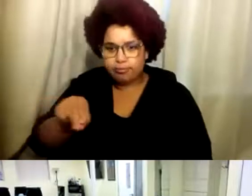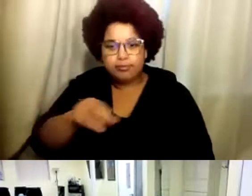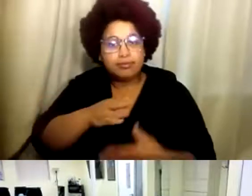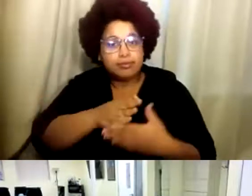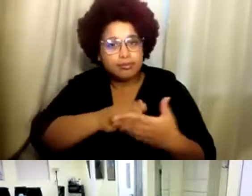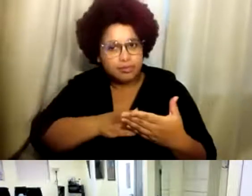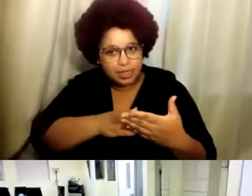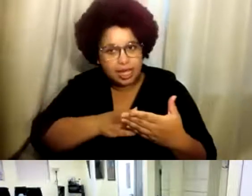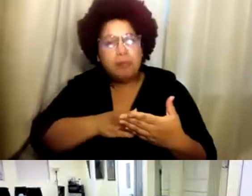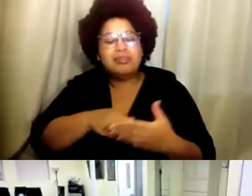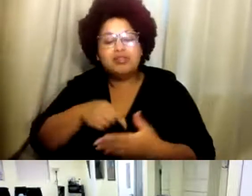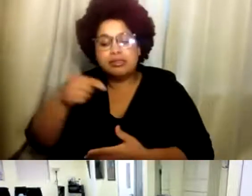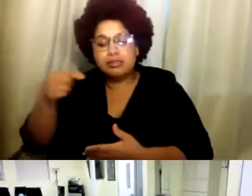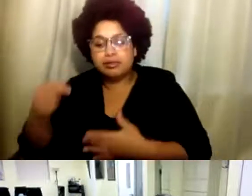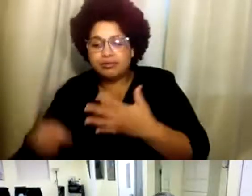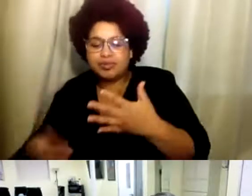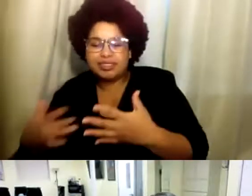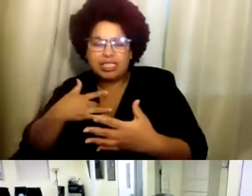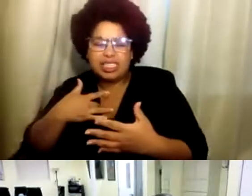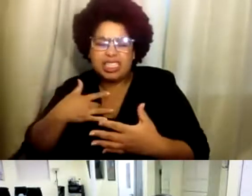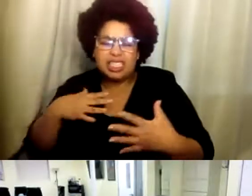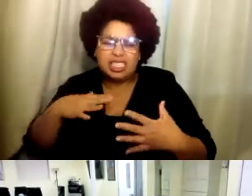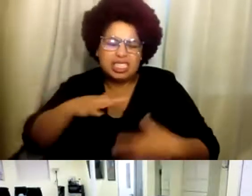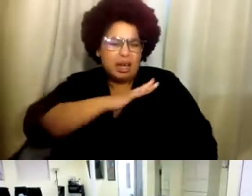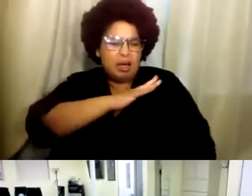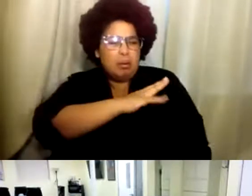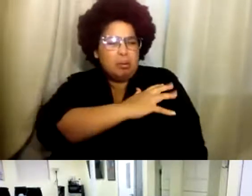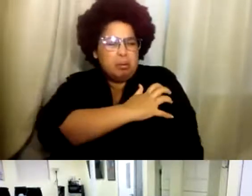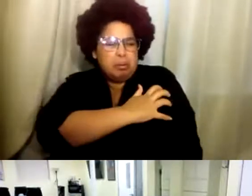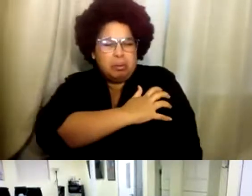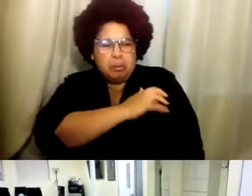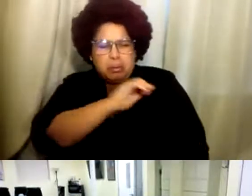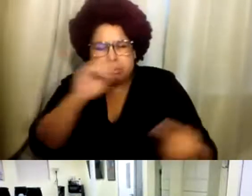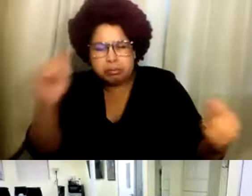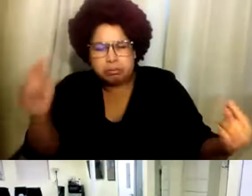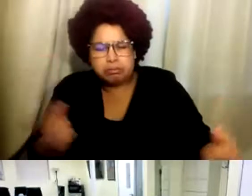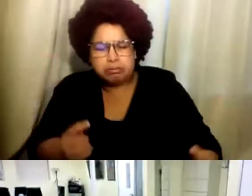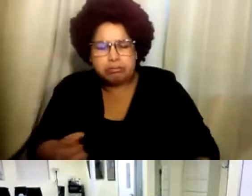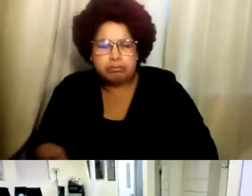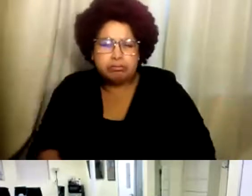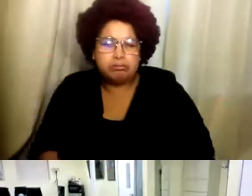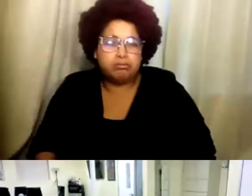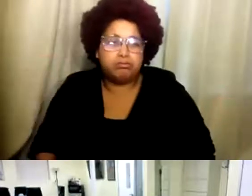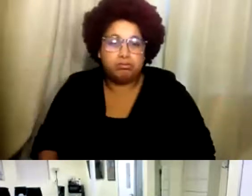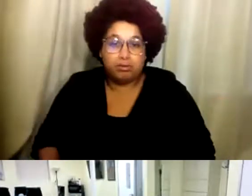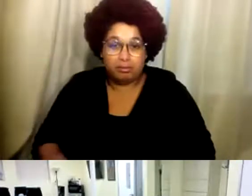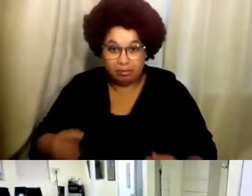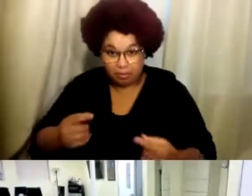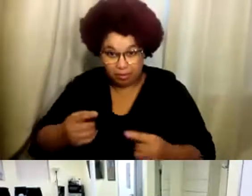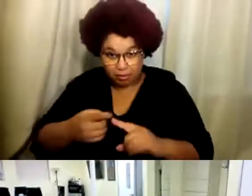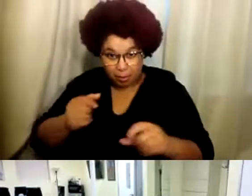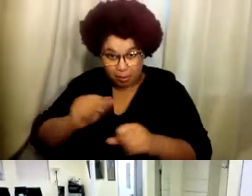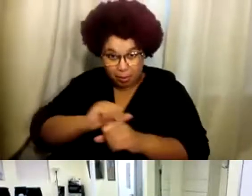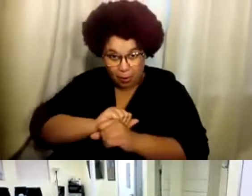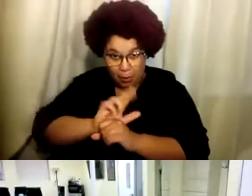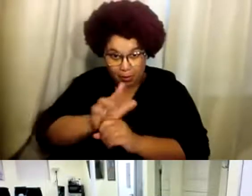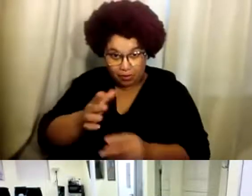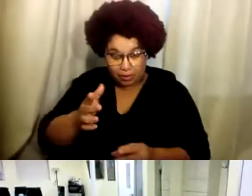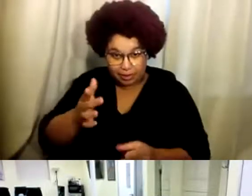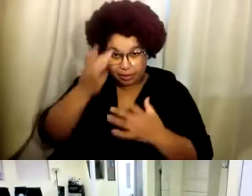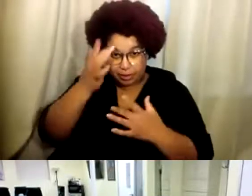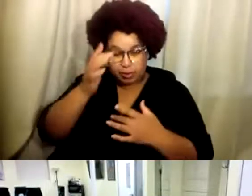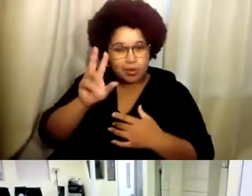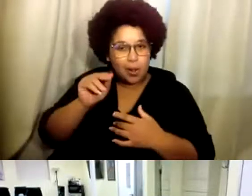effects that I mentioned, feeling achy muscles, sore arm, but that's not the COVID infection. That's your body's